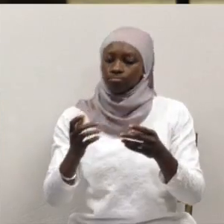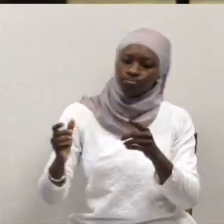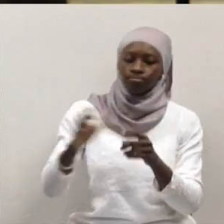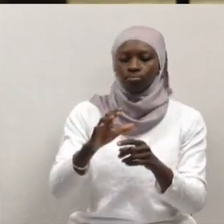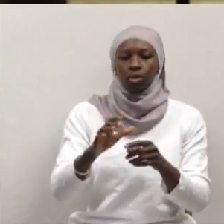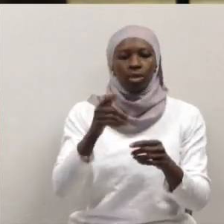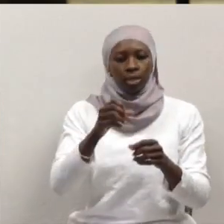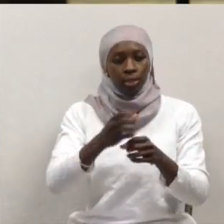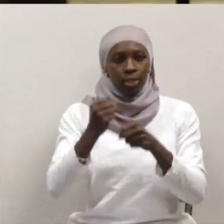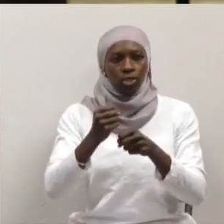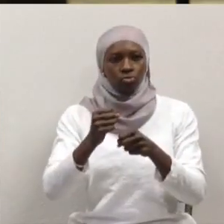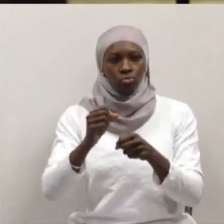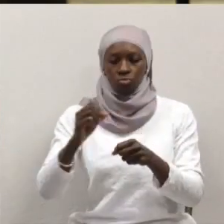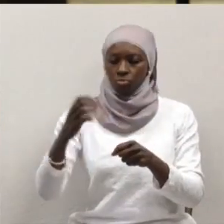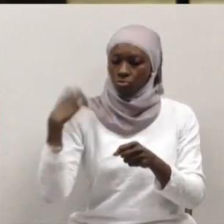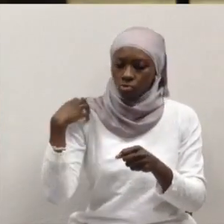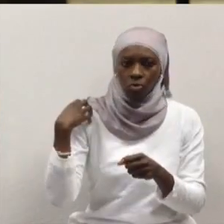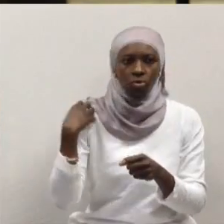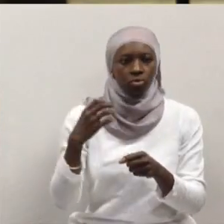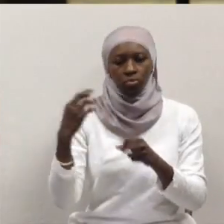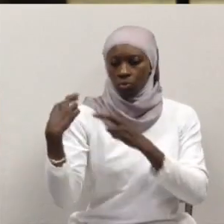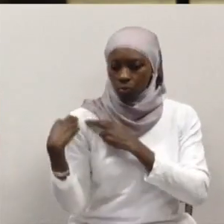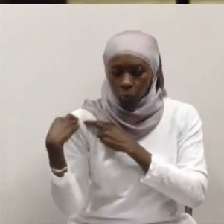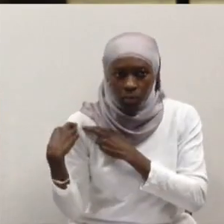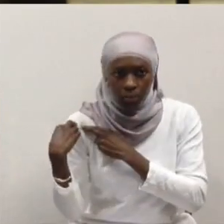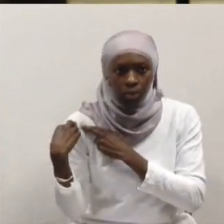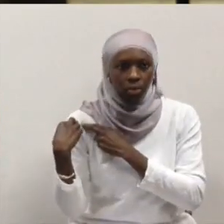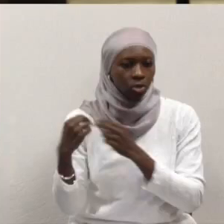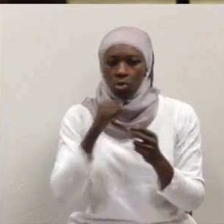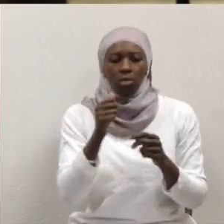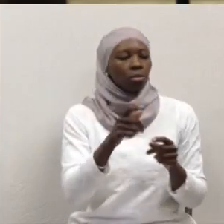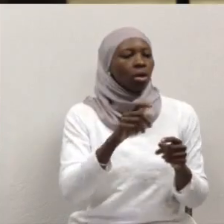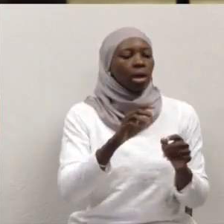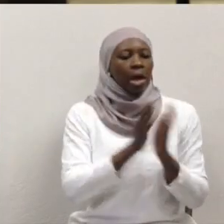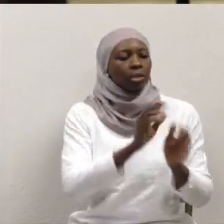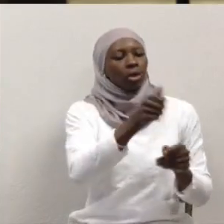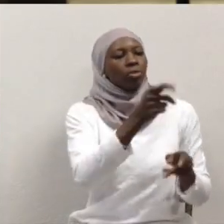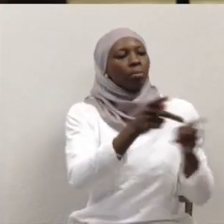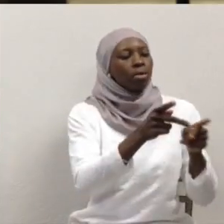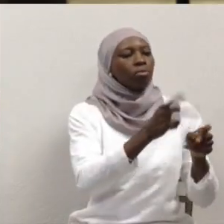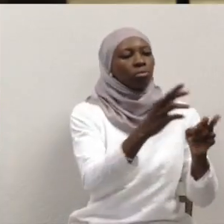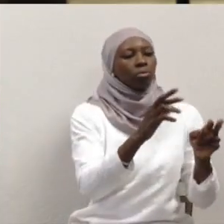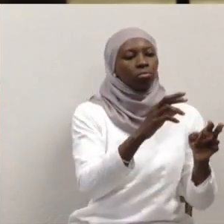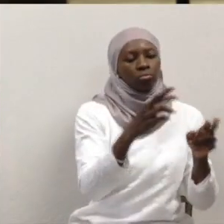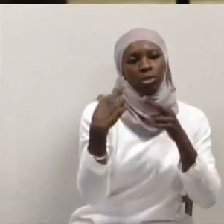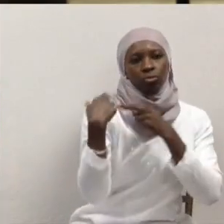in self-defense, not relegate this to somebody else. And every Muslim in the community should